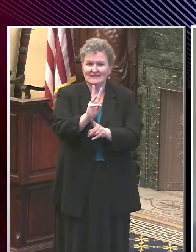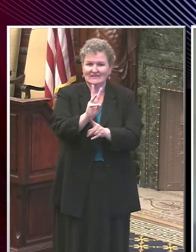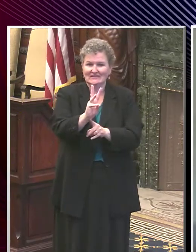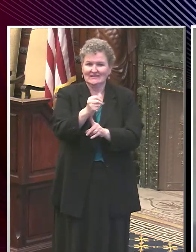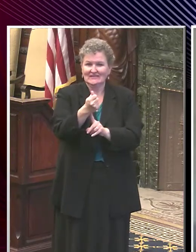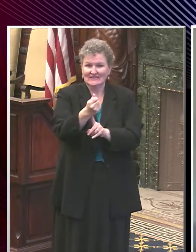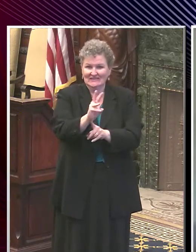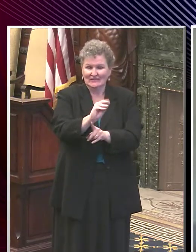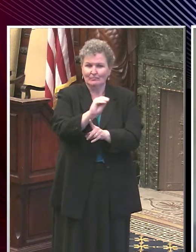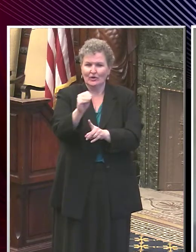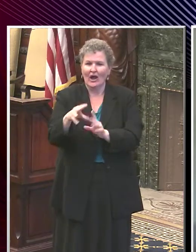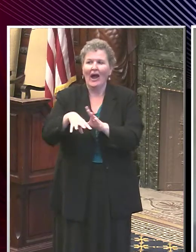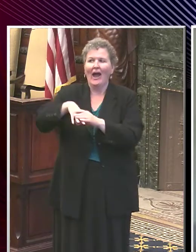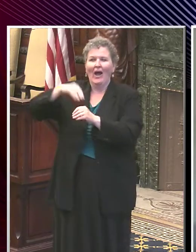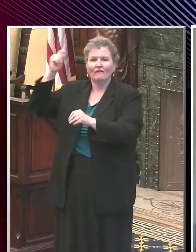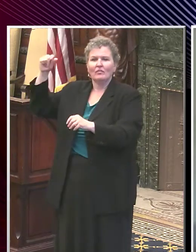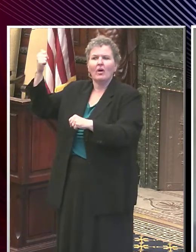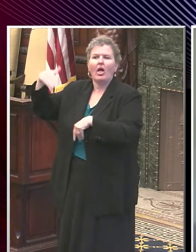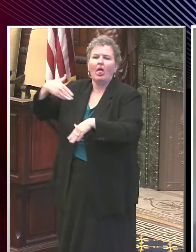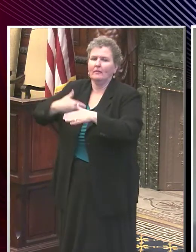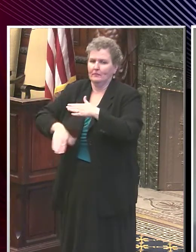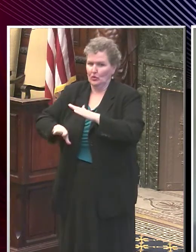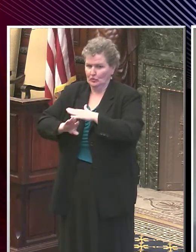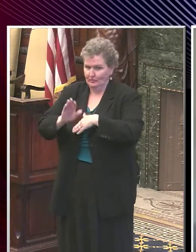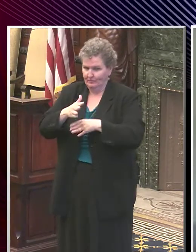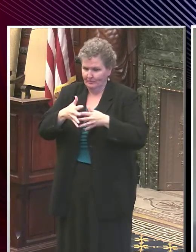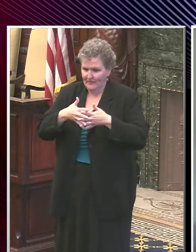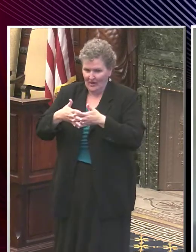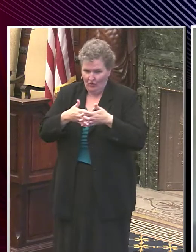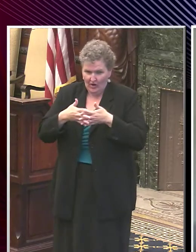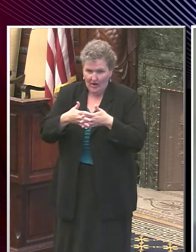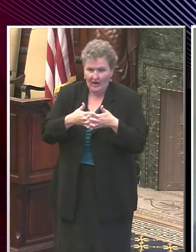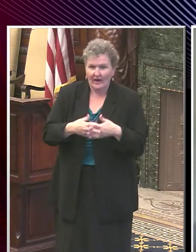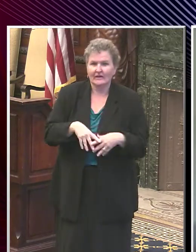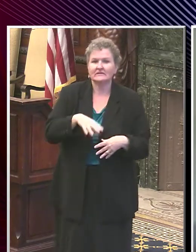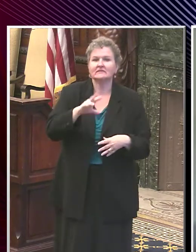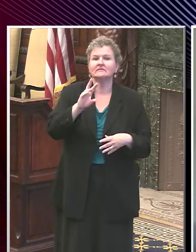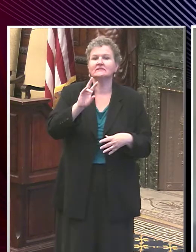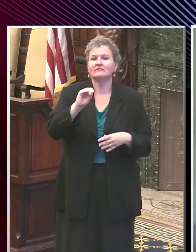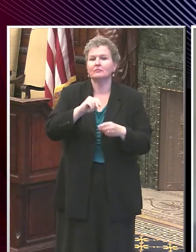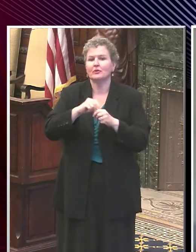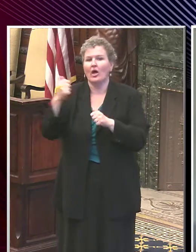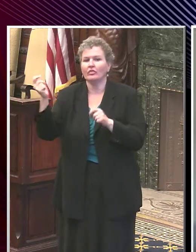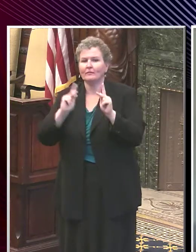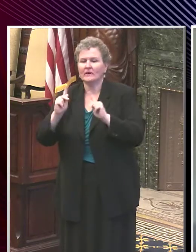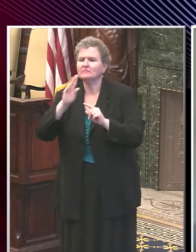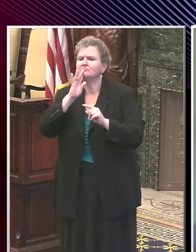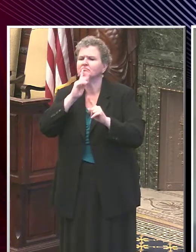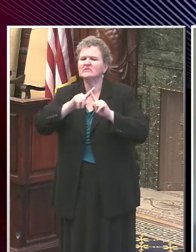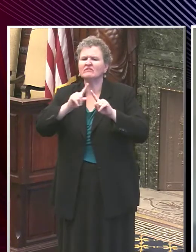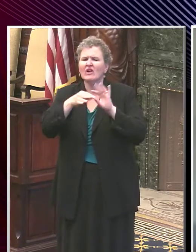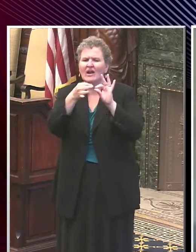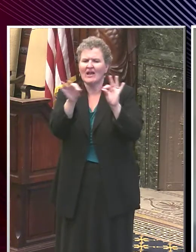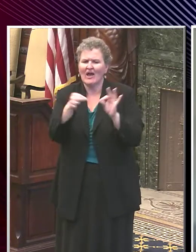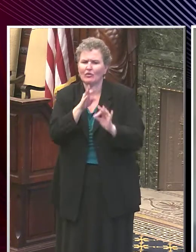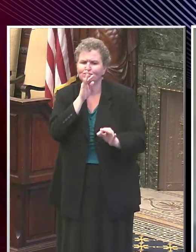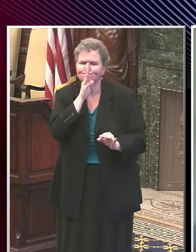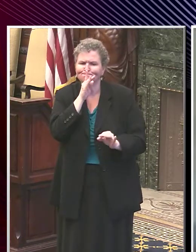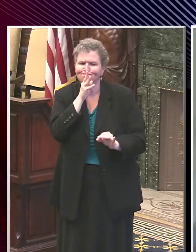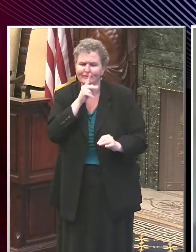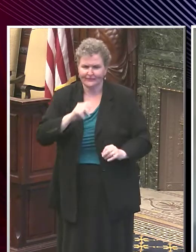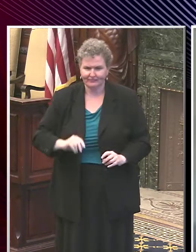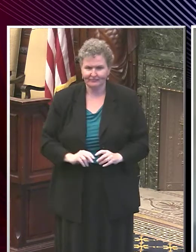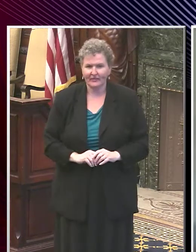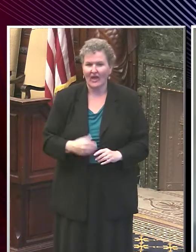and 35% report speaking a language other than English. Now, our contact tracers have now been divided up into 5 different teams, and one